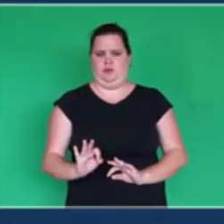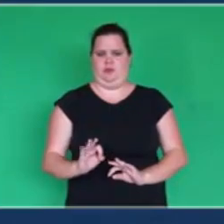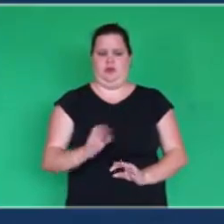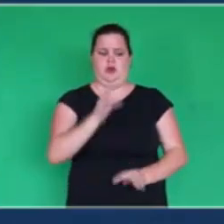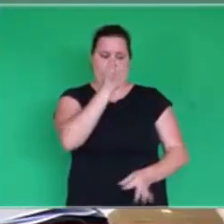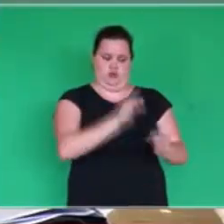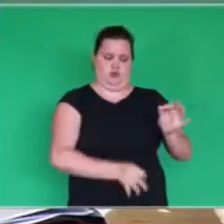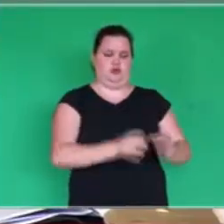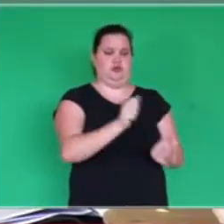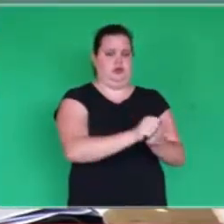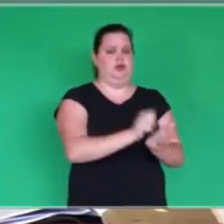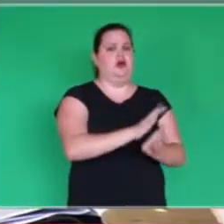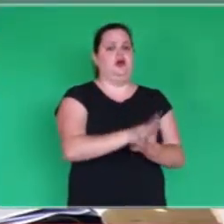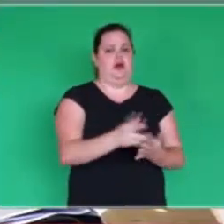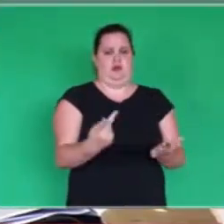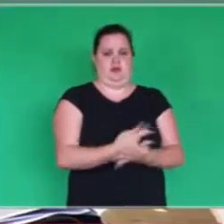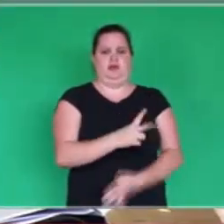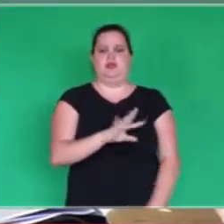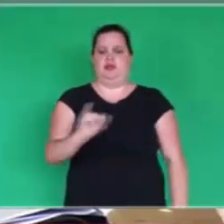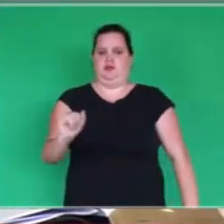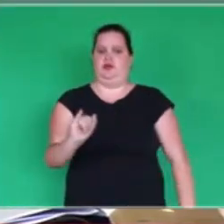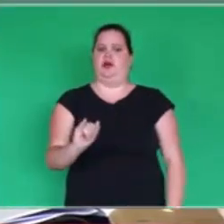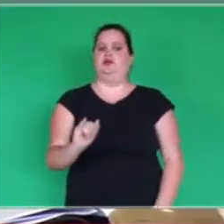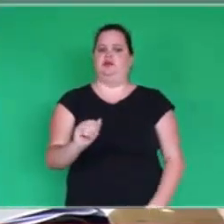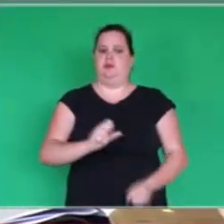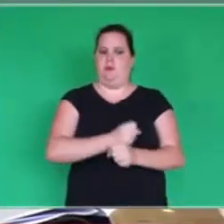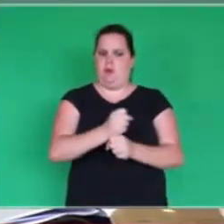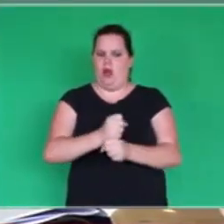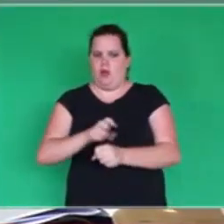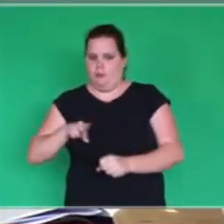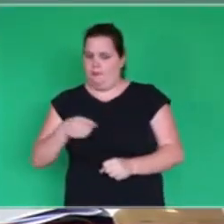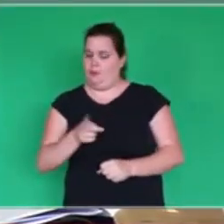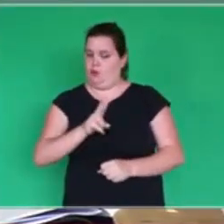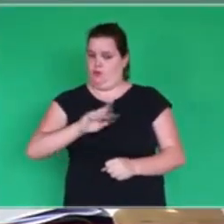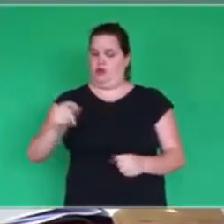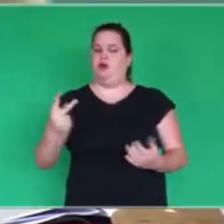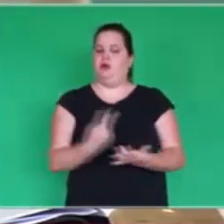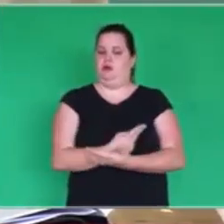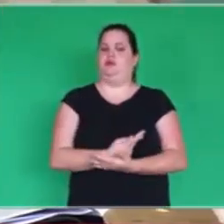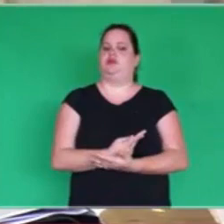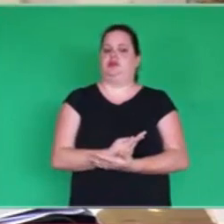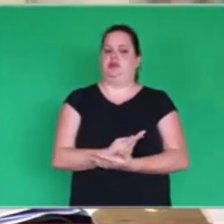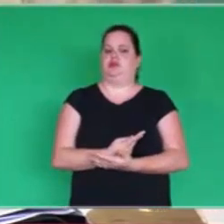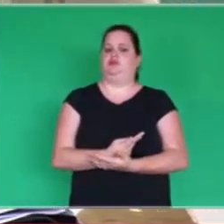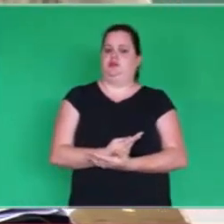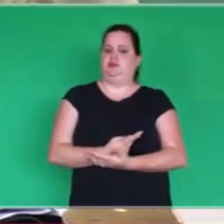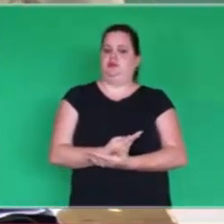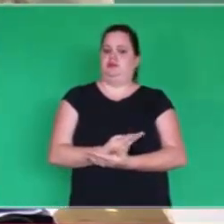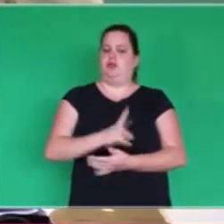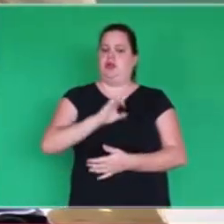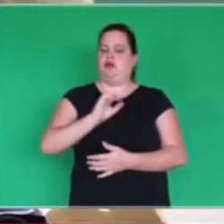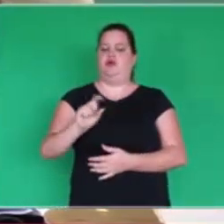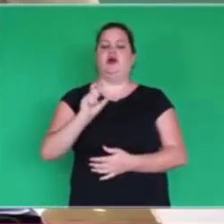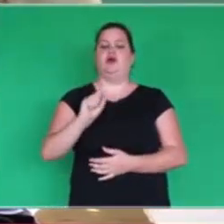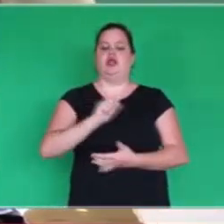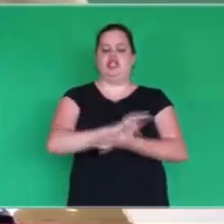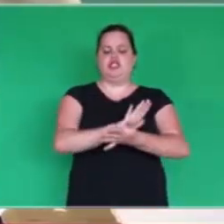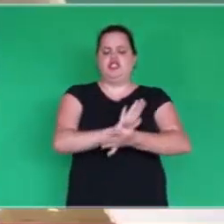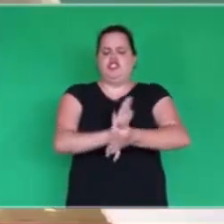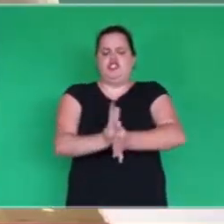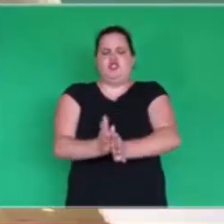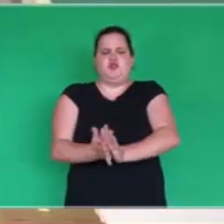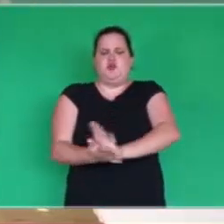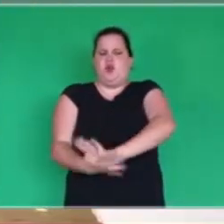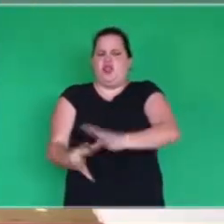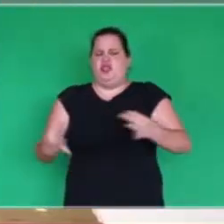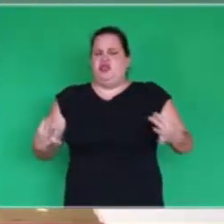This will be a mass destruction of the flesh. Let's continue in Ezekiel. Let us